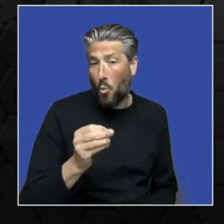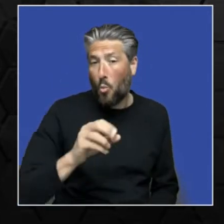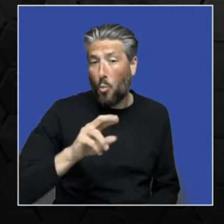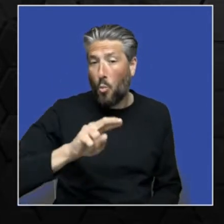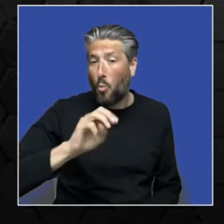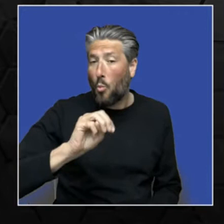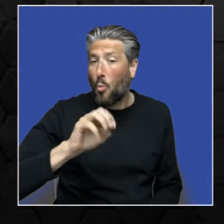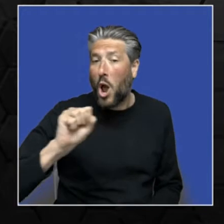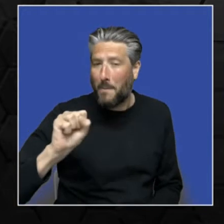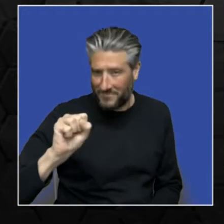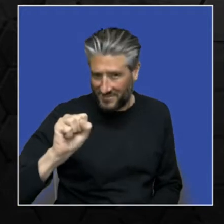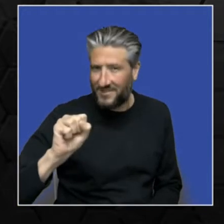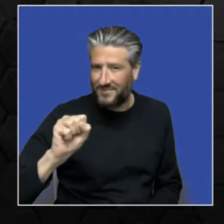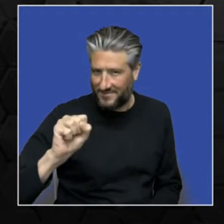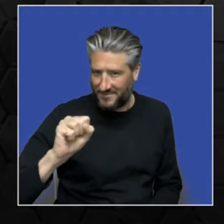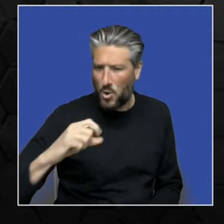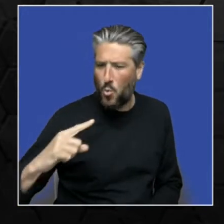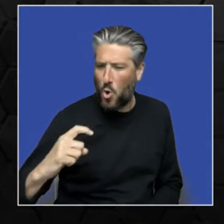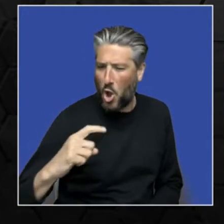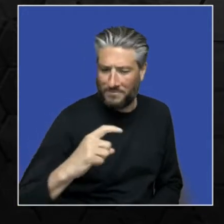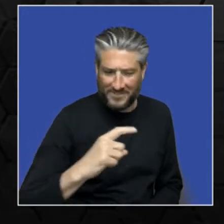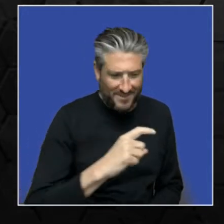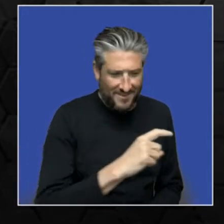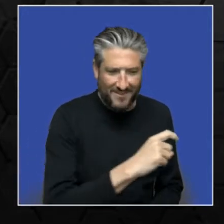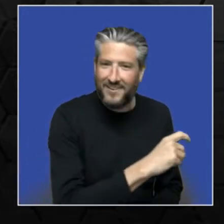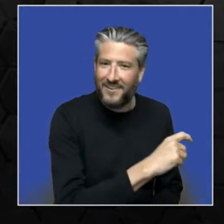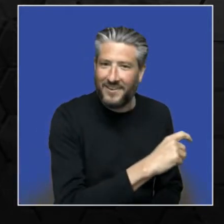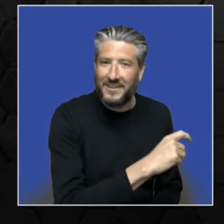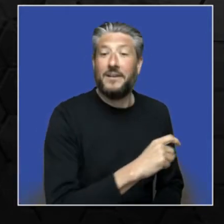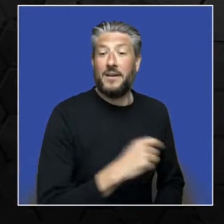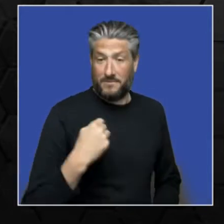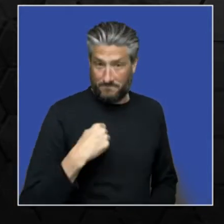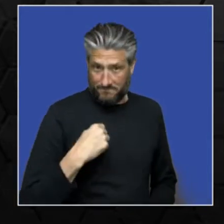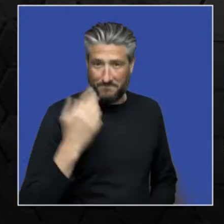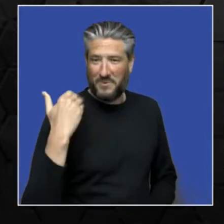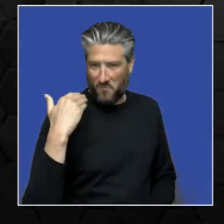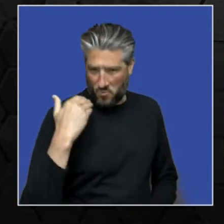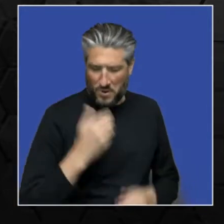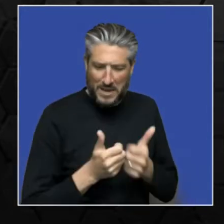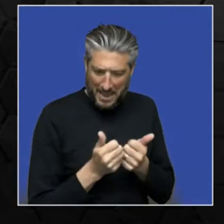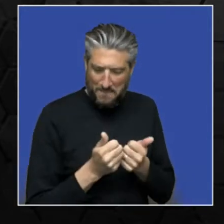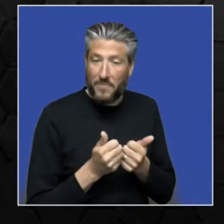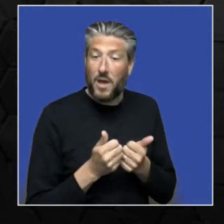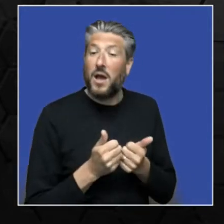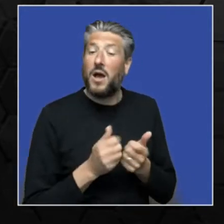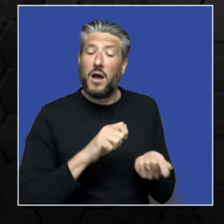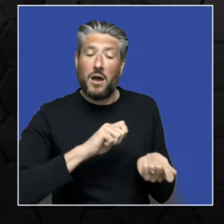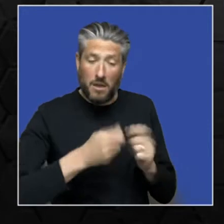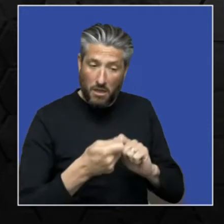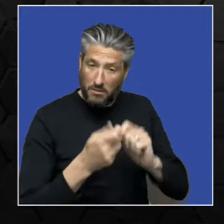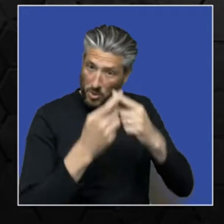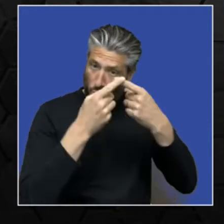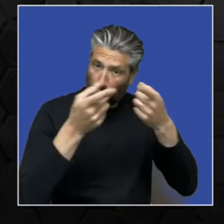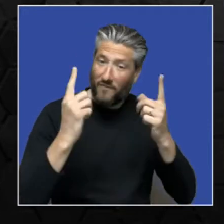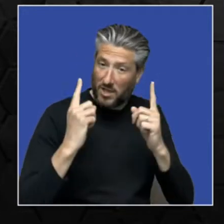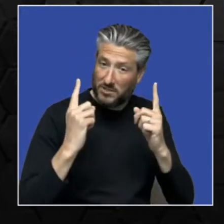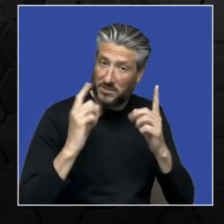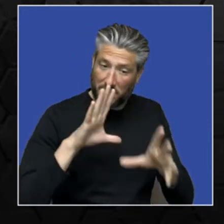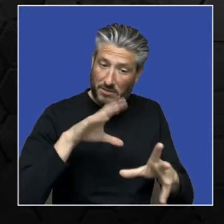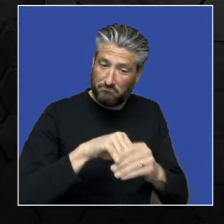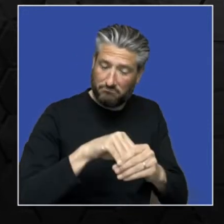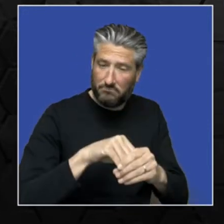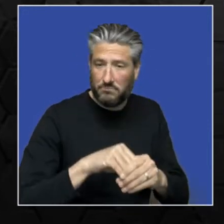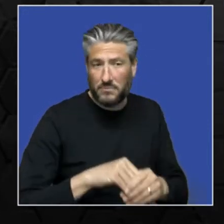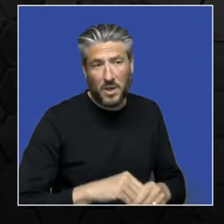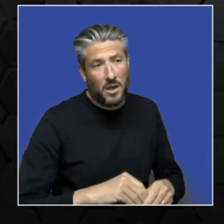of games characters and digital actors. And so for the last sort of 16 years or so, I've